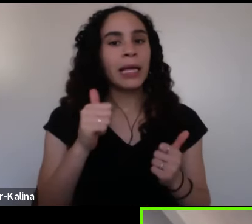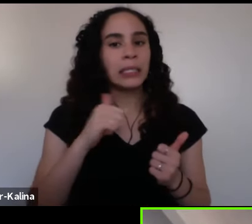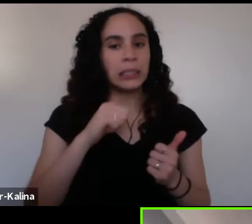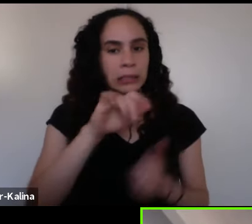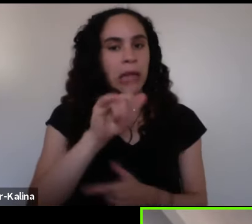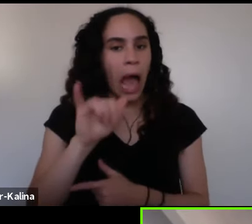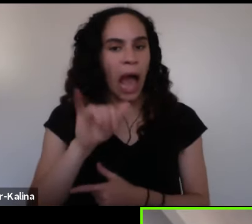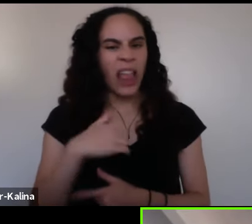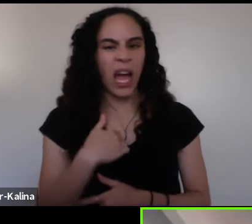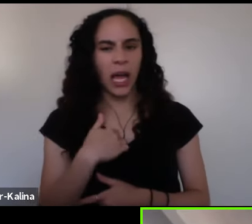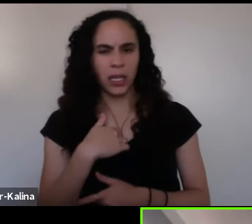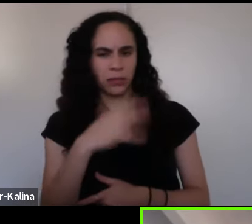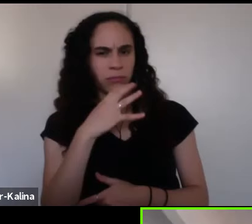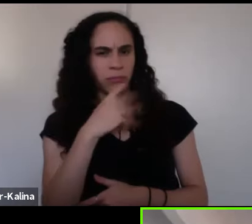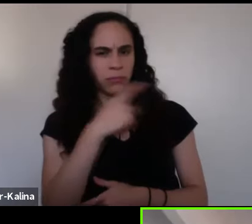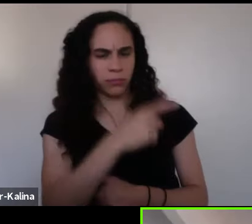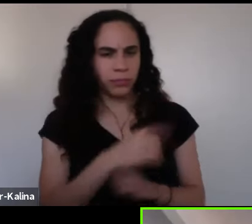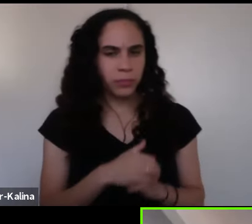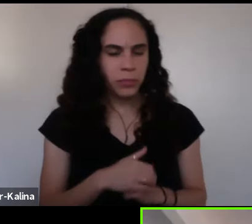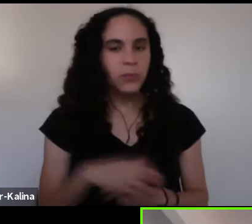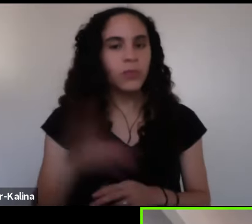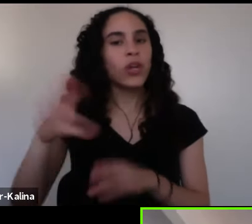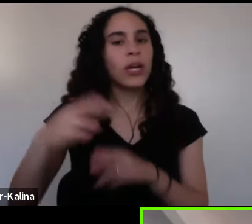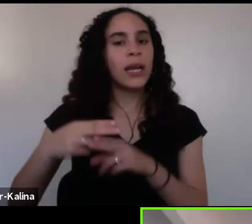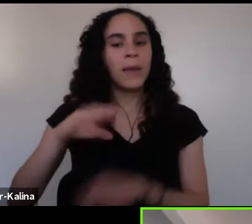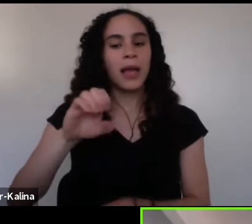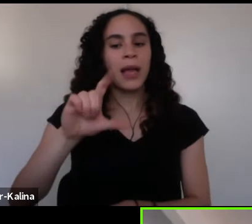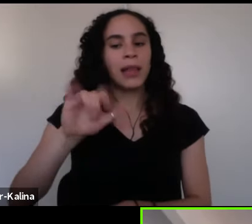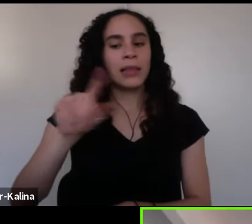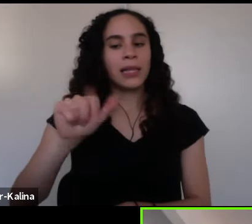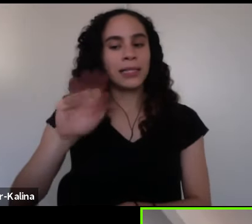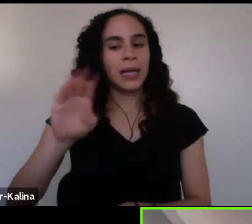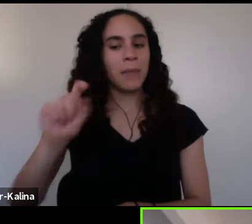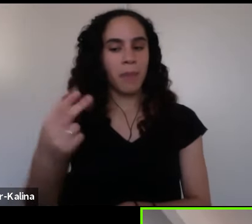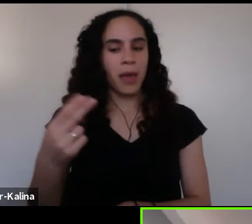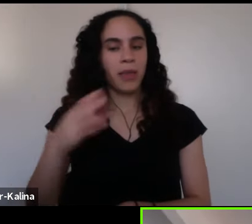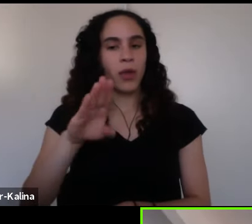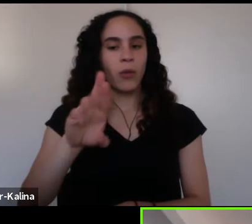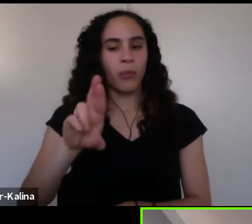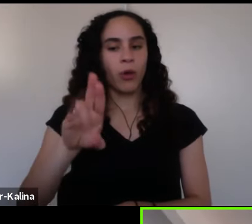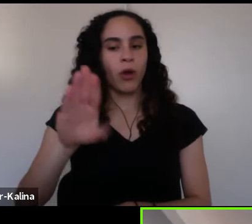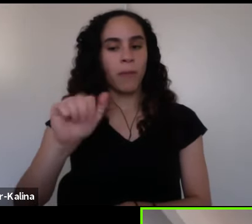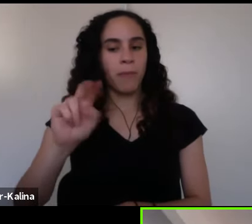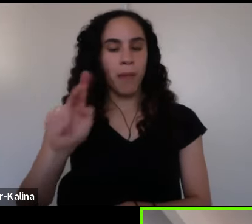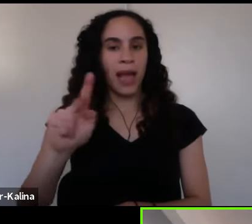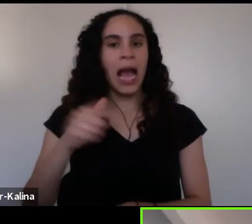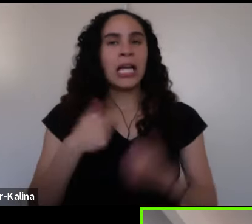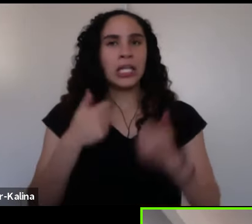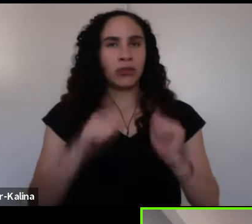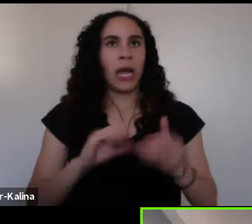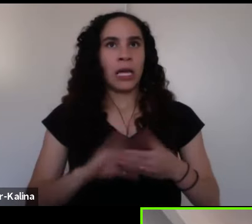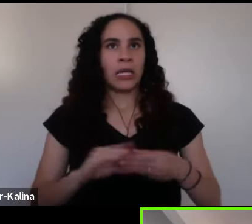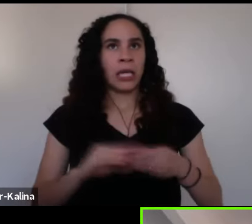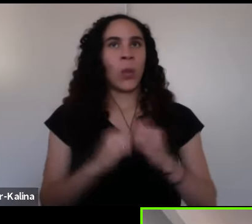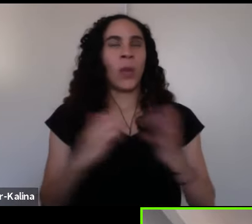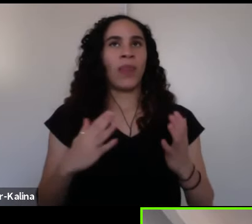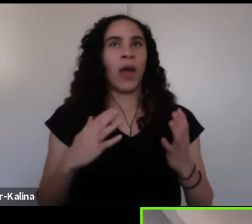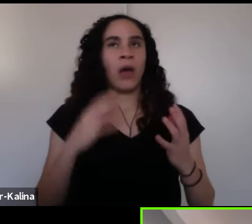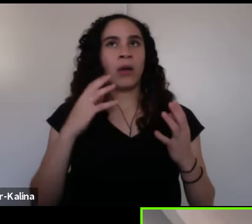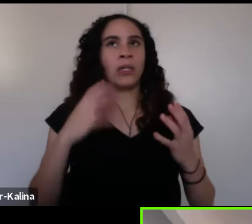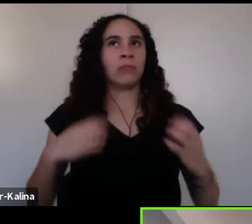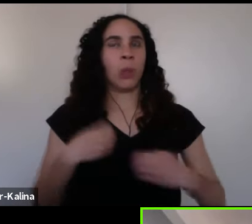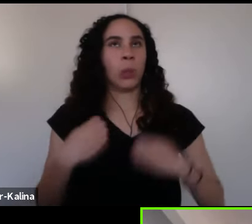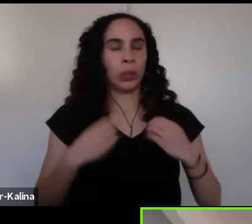was Elizabeth Burbank, and I'm going to try and talk about her without getting emotional, but it's really difficult. I